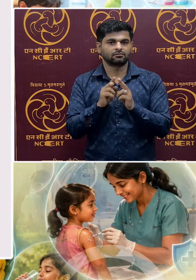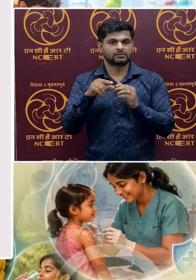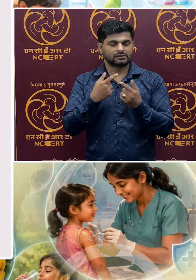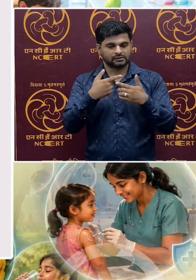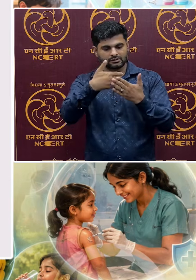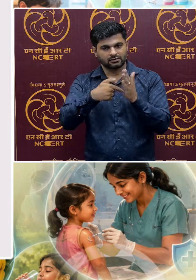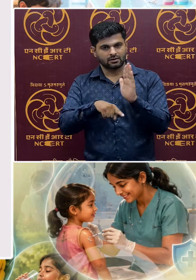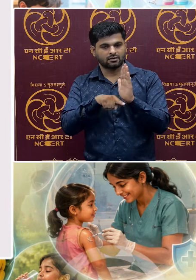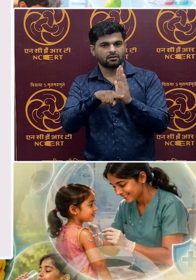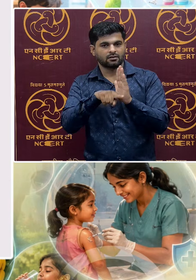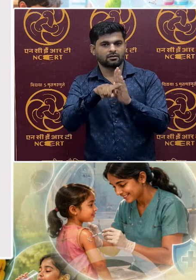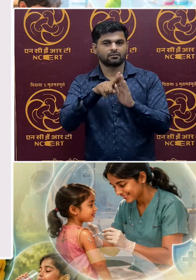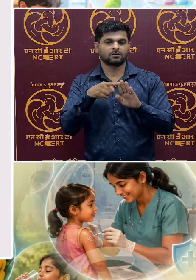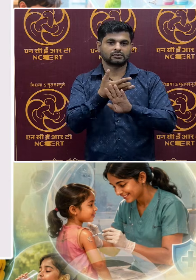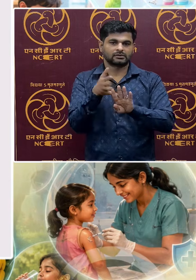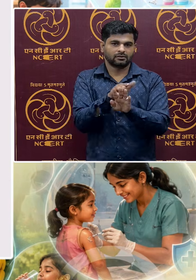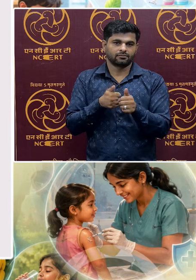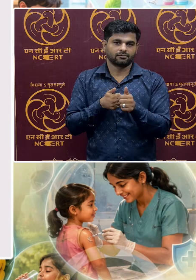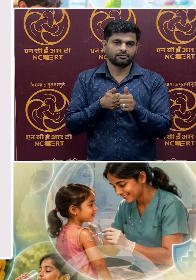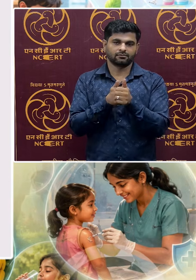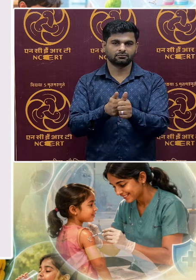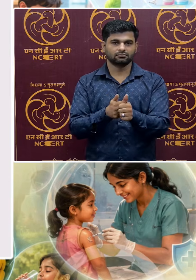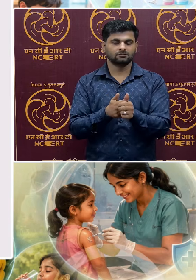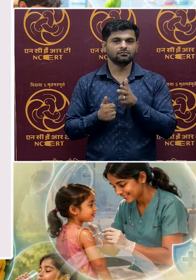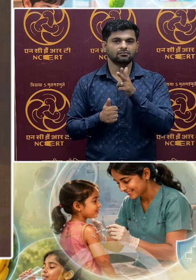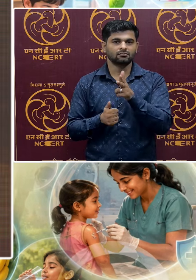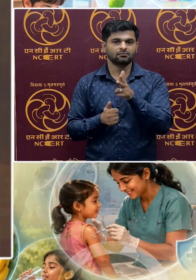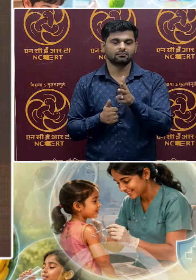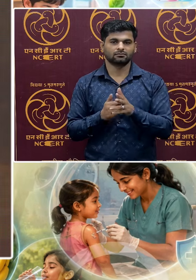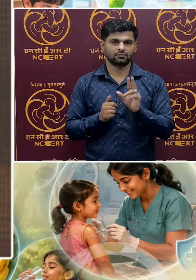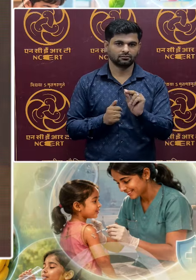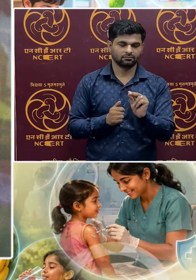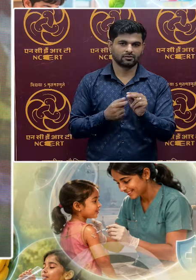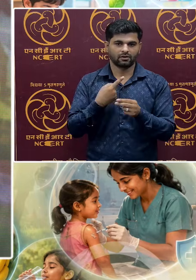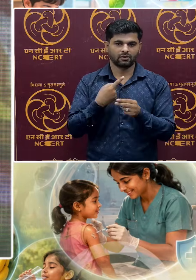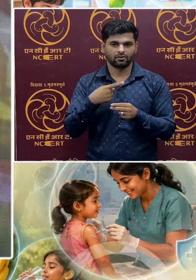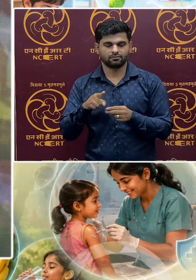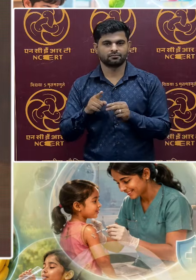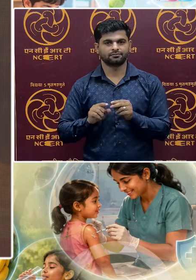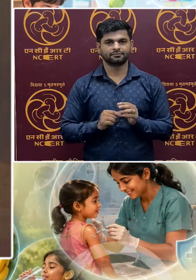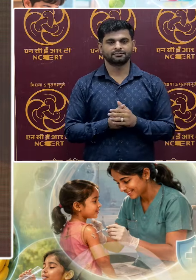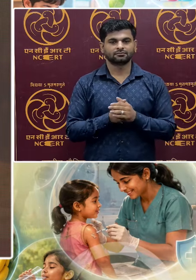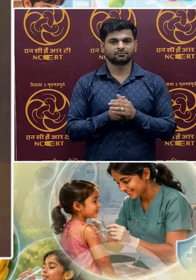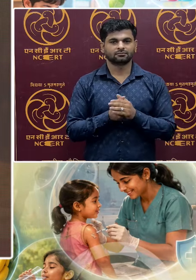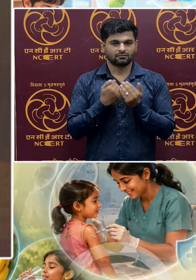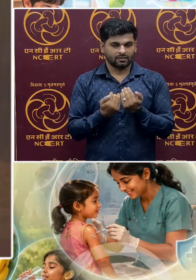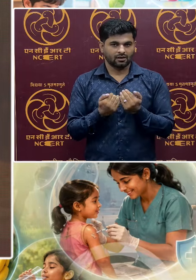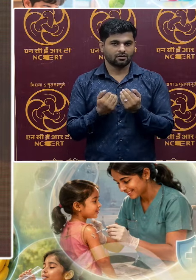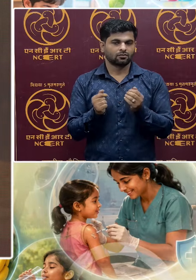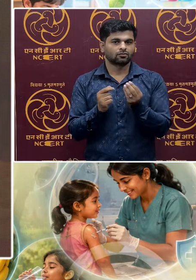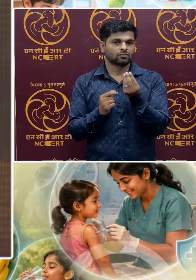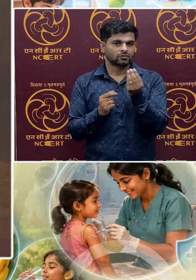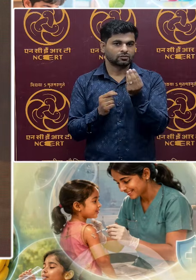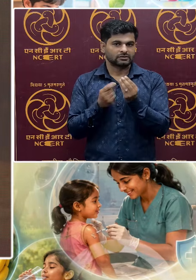schedule should be followed. So we can say this is not true. This is not true. Okay, and then some parents say